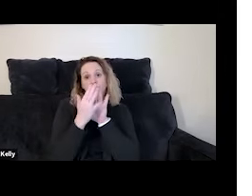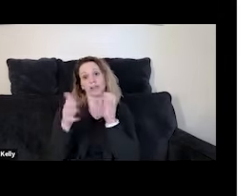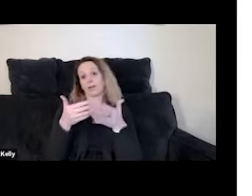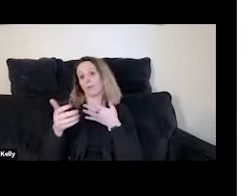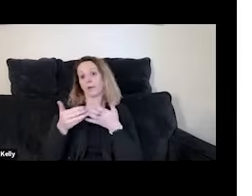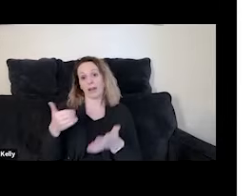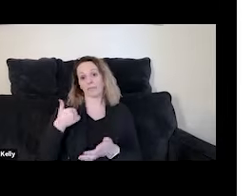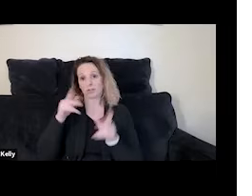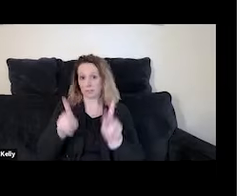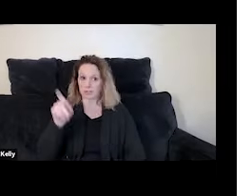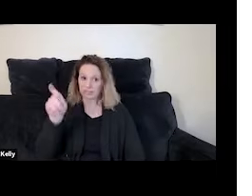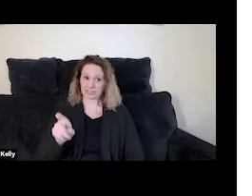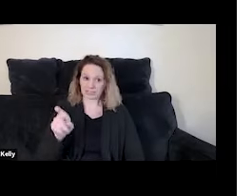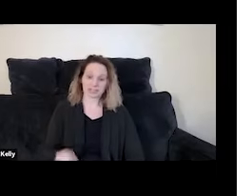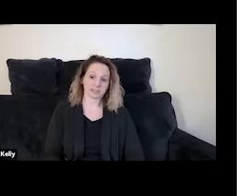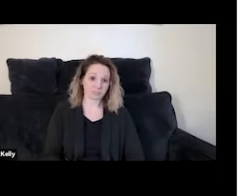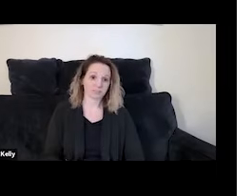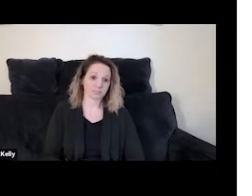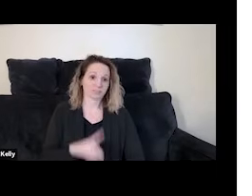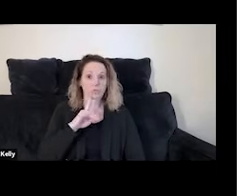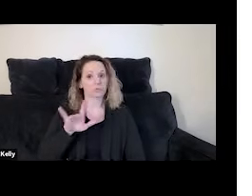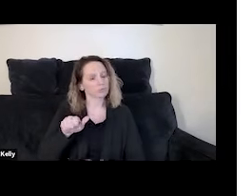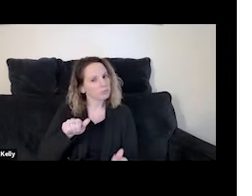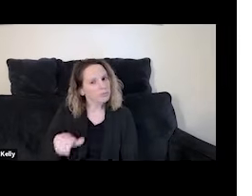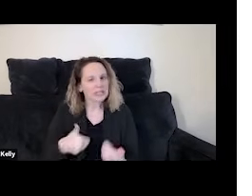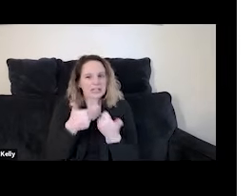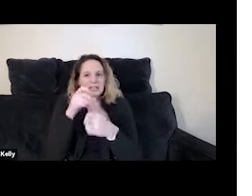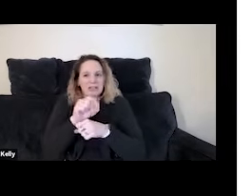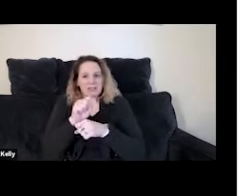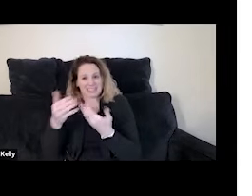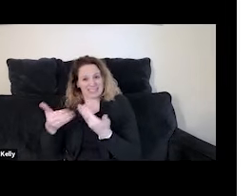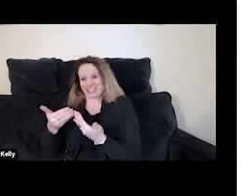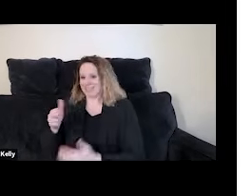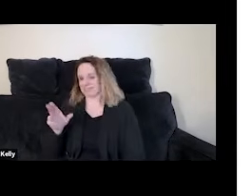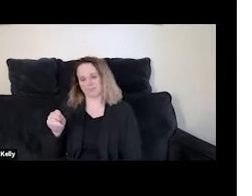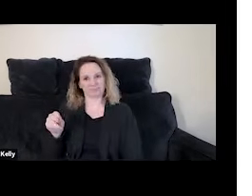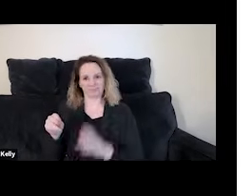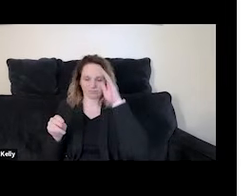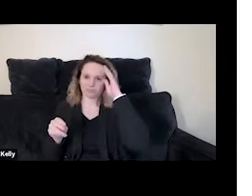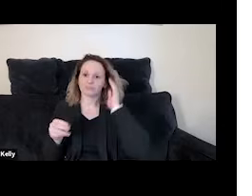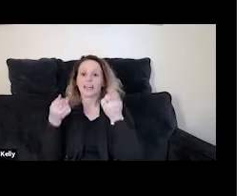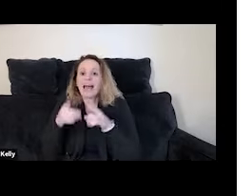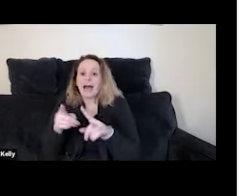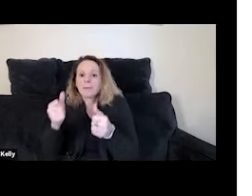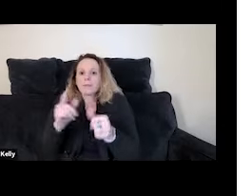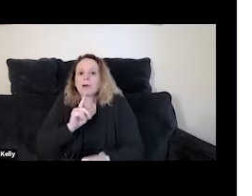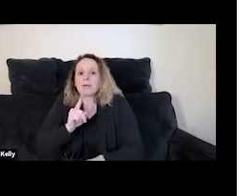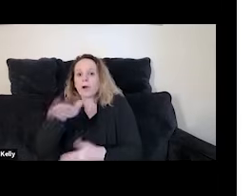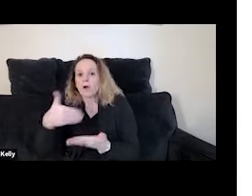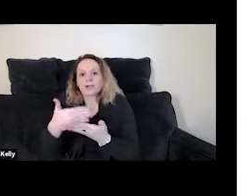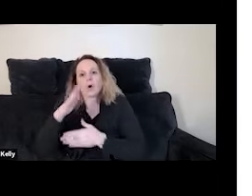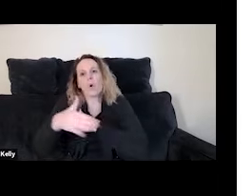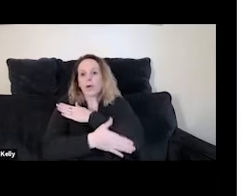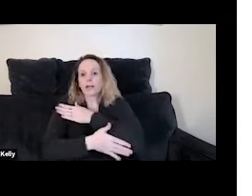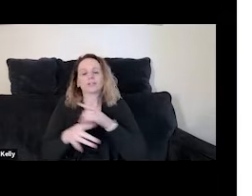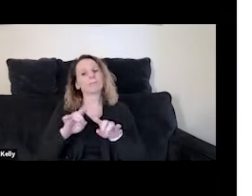person and their family needs it. This is really challenging work. We're not saying it's easy. We're not saying that it's going to happen rapidly across the country. We just